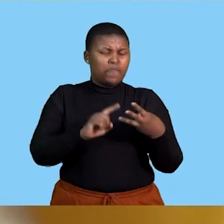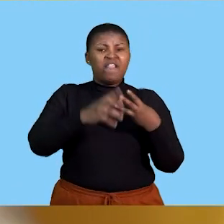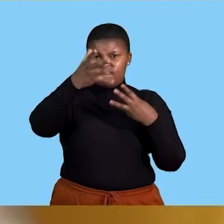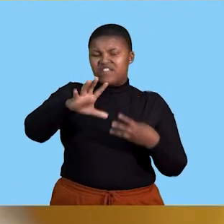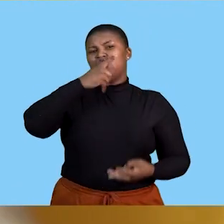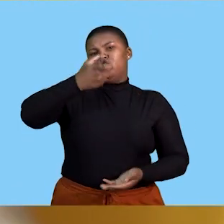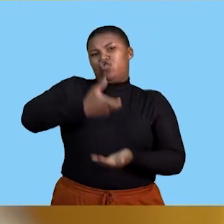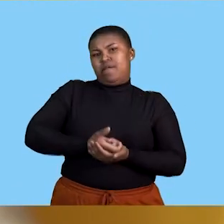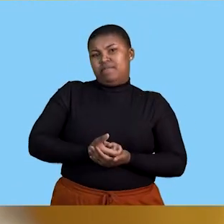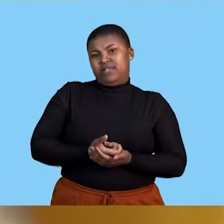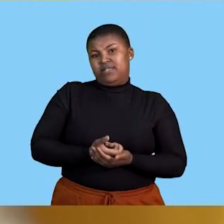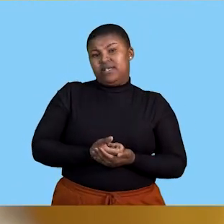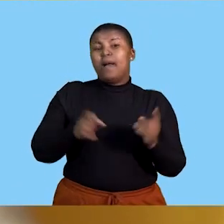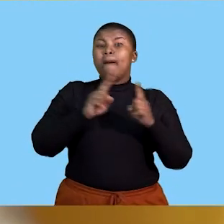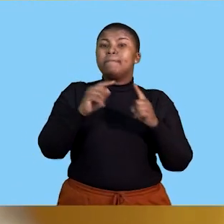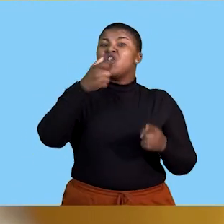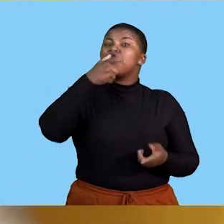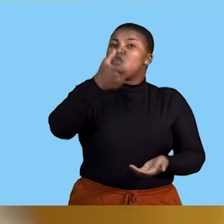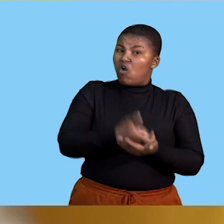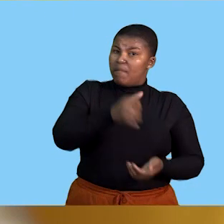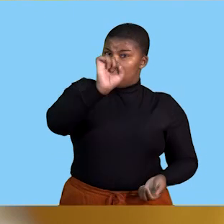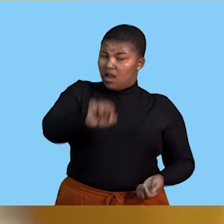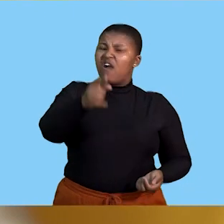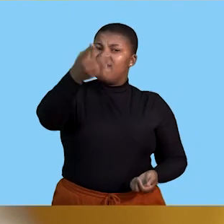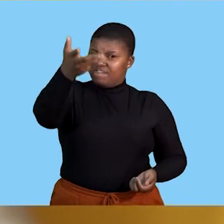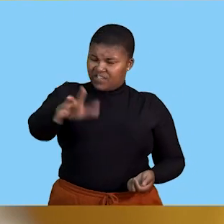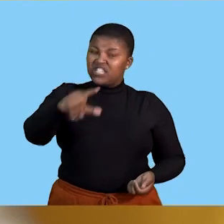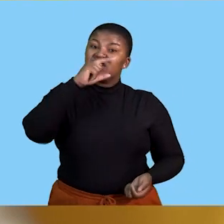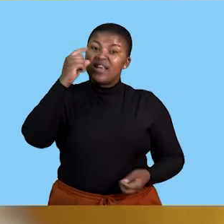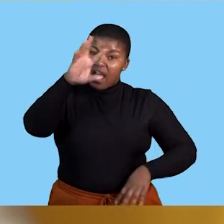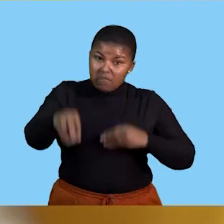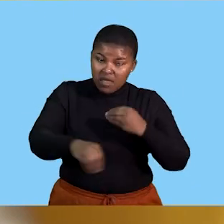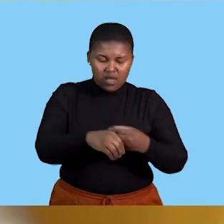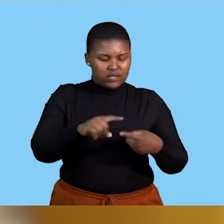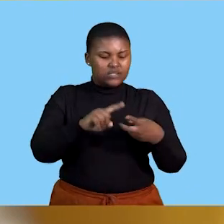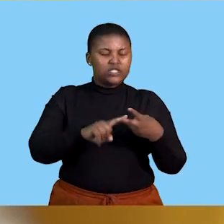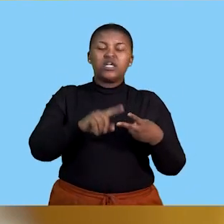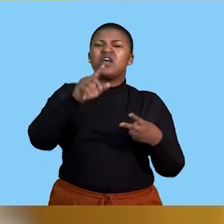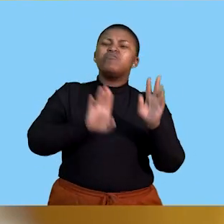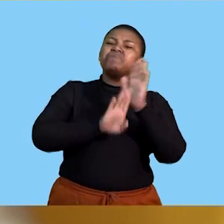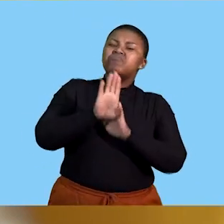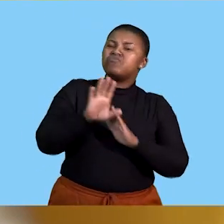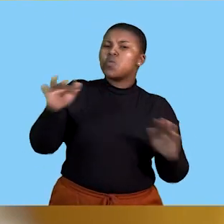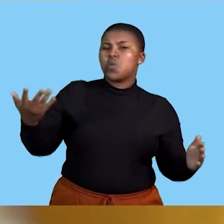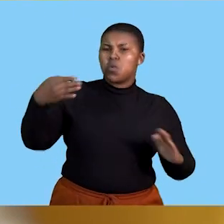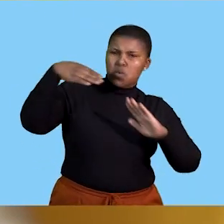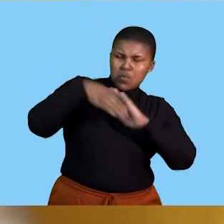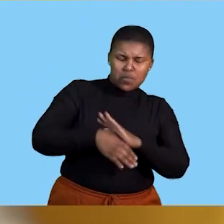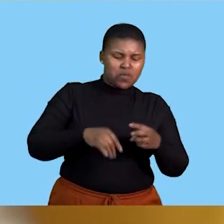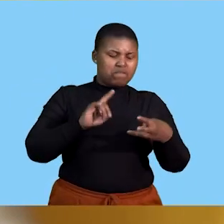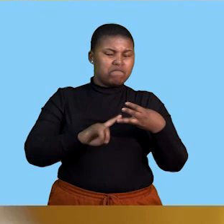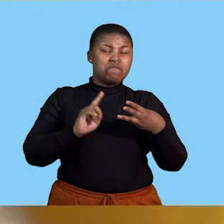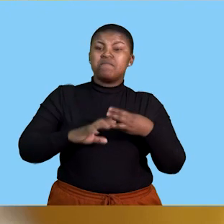compared, and you have commented. But in your commenting, you were able to name, have the trend,